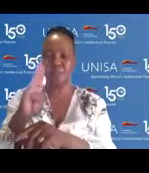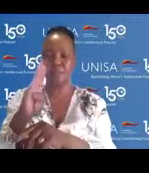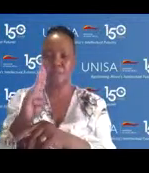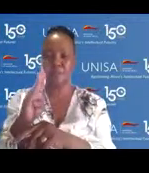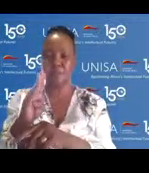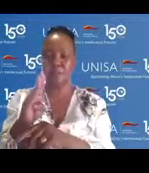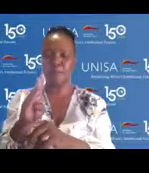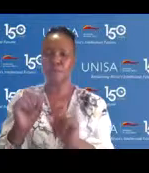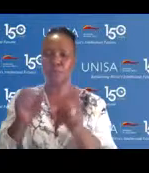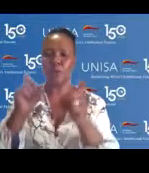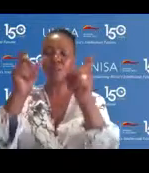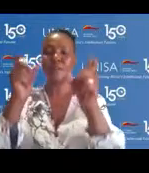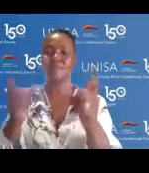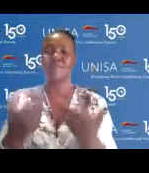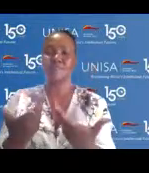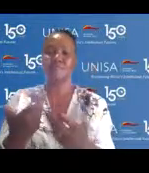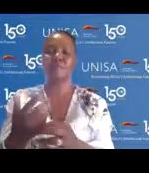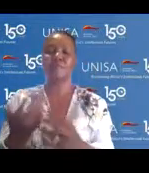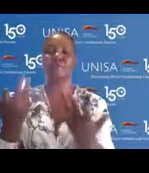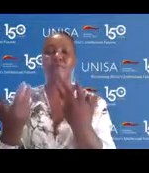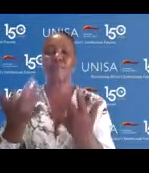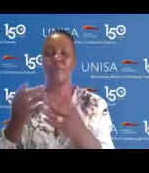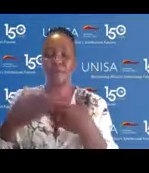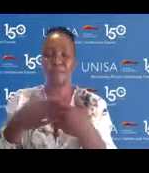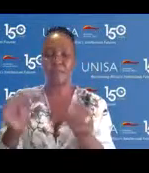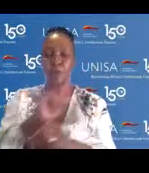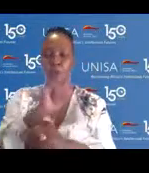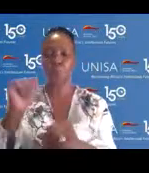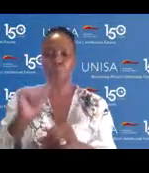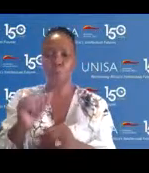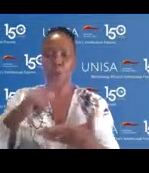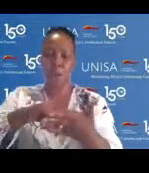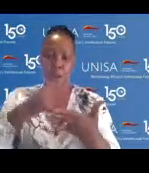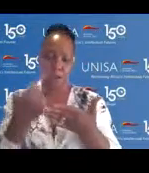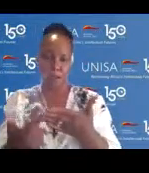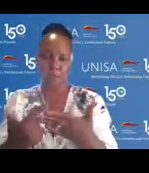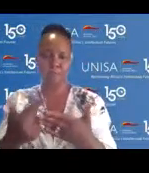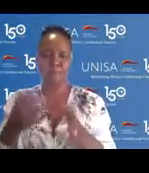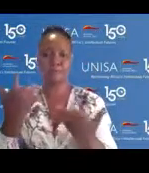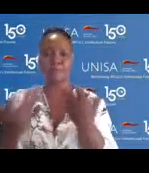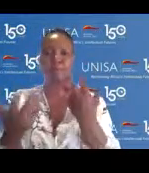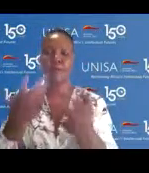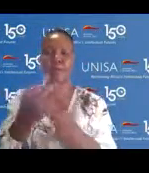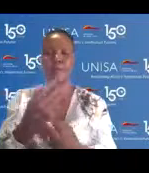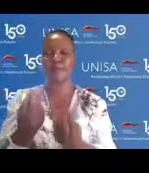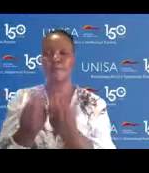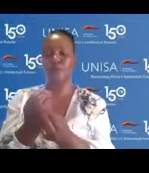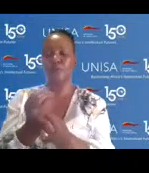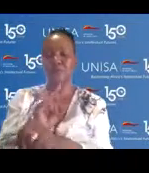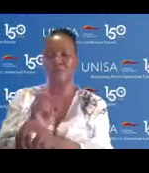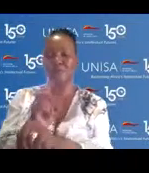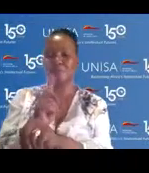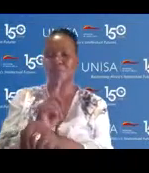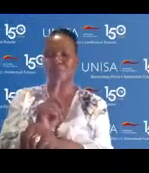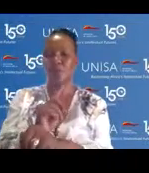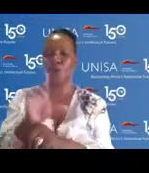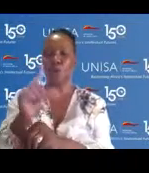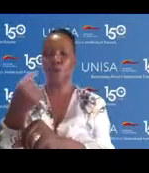fast. So when you start up your laptop, within quite literally a few seconds, the login page is going to pop